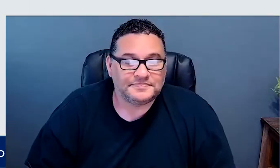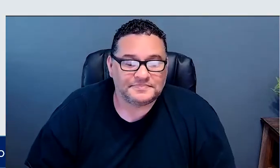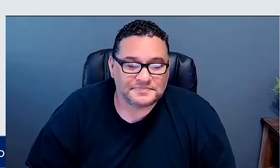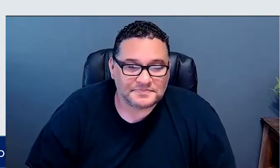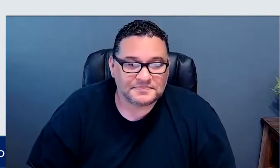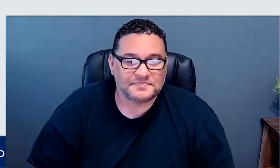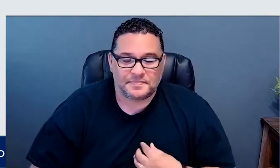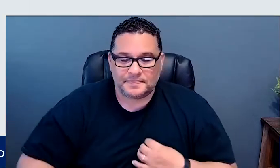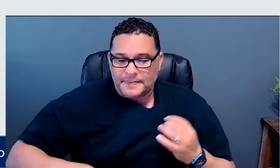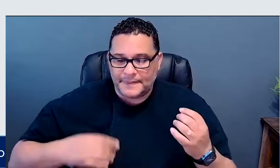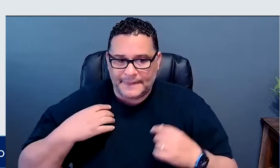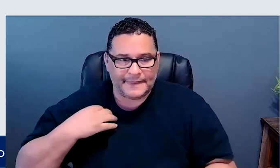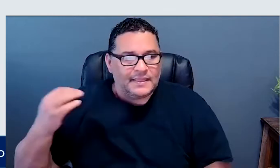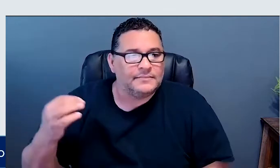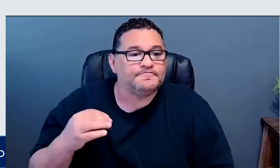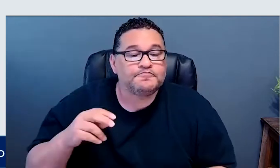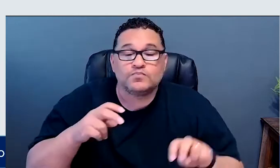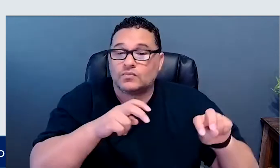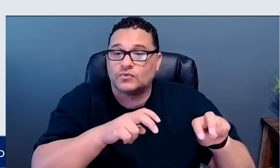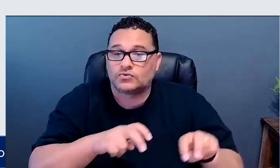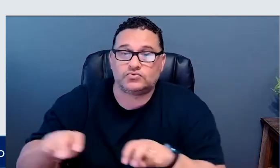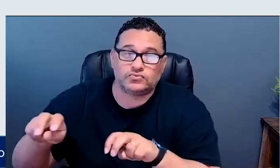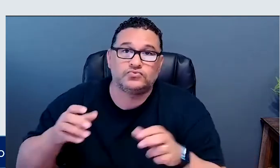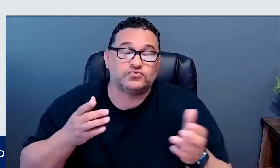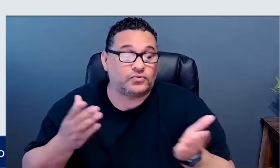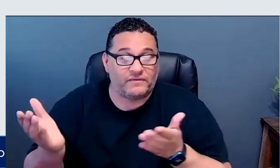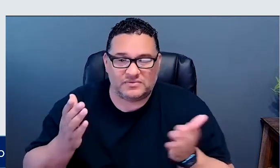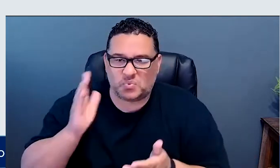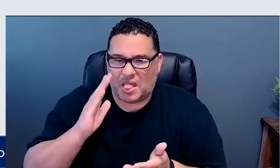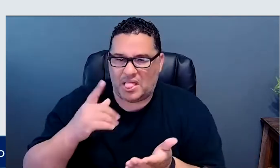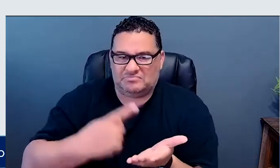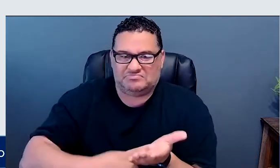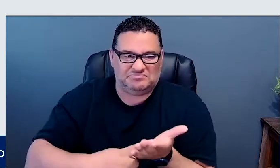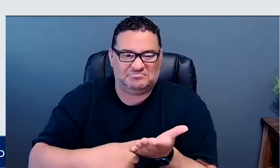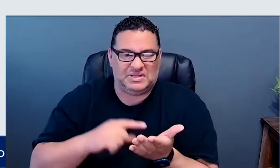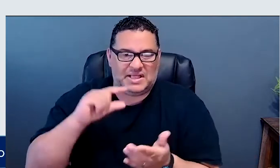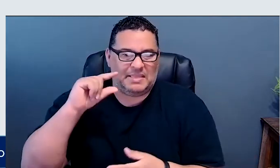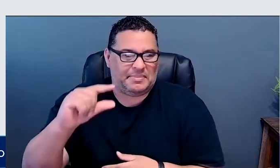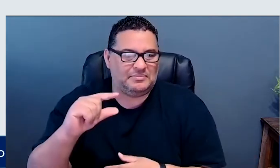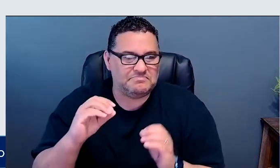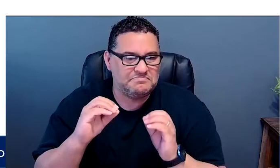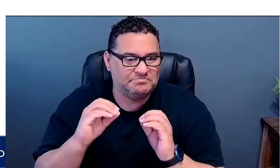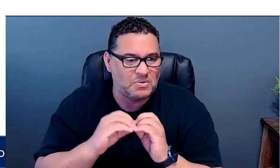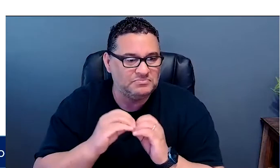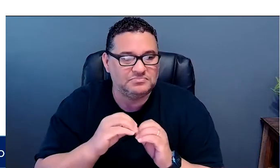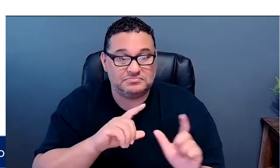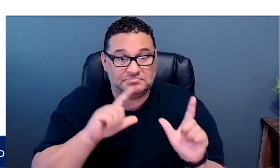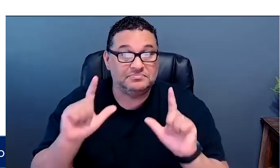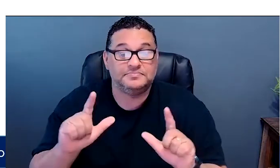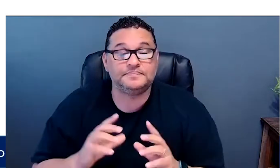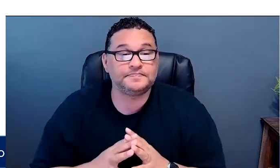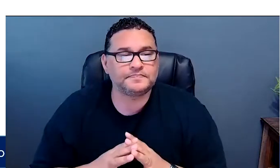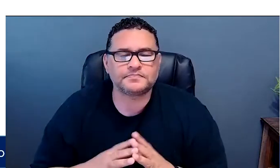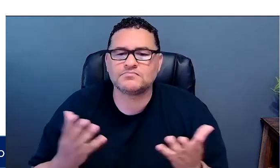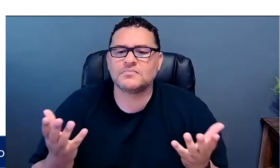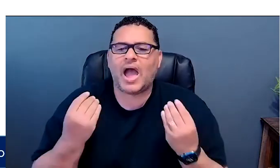So transition services, we're going to talk just a little bit, if you advance, to how can we help